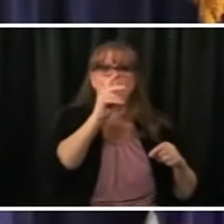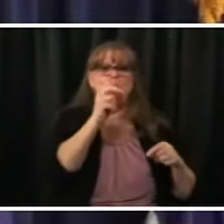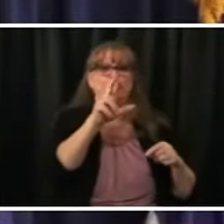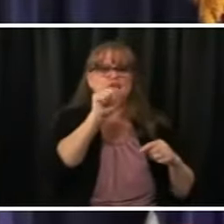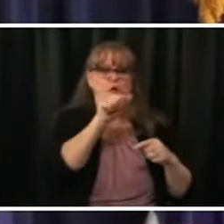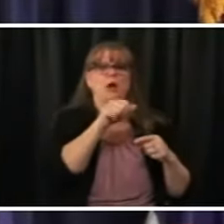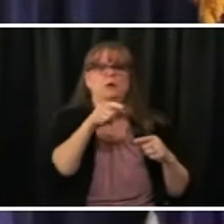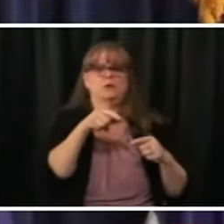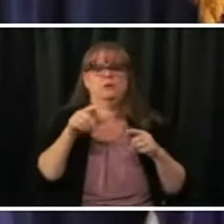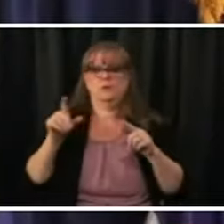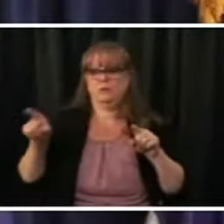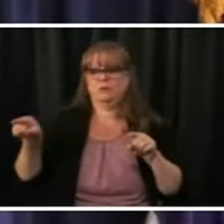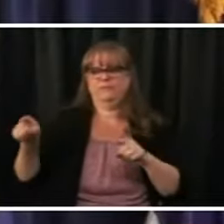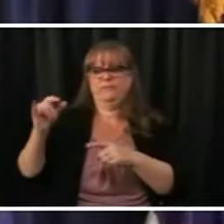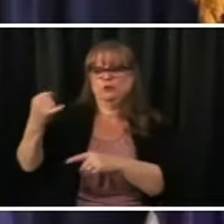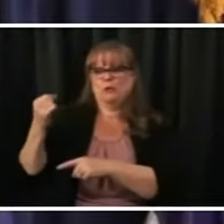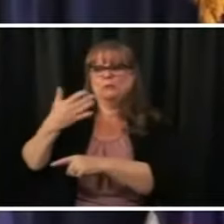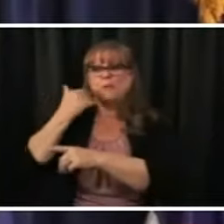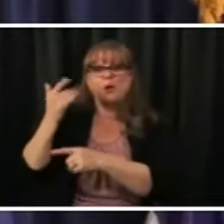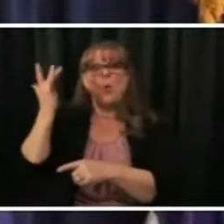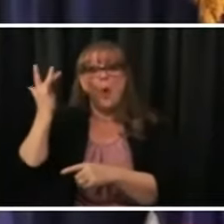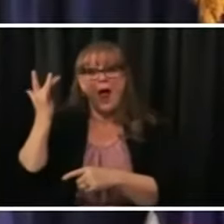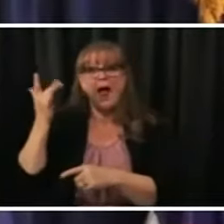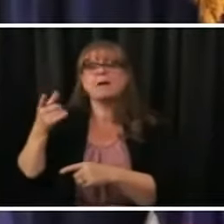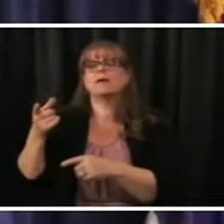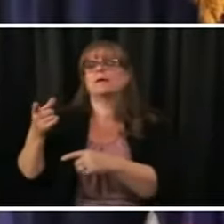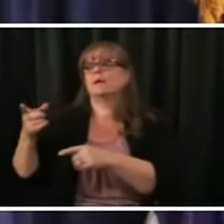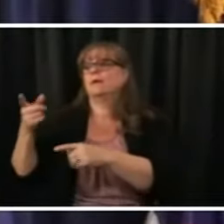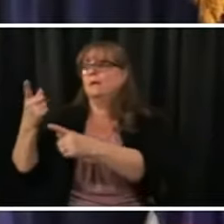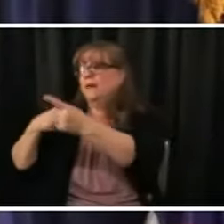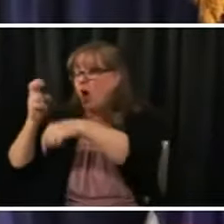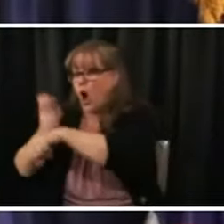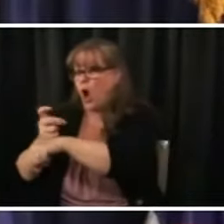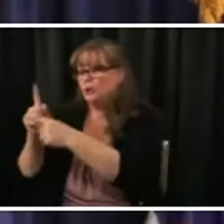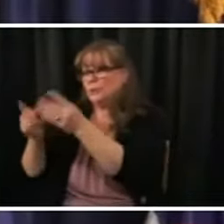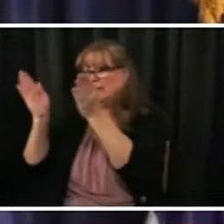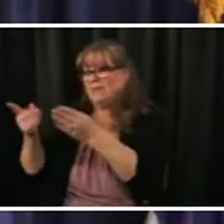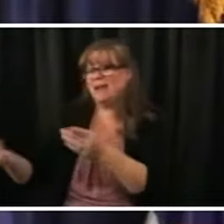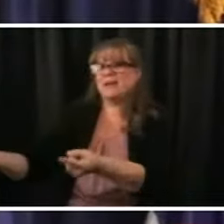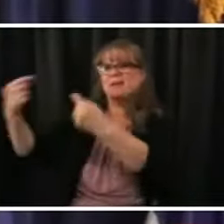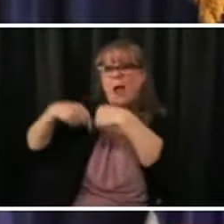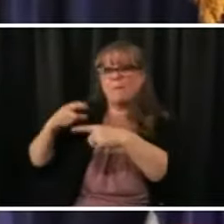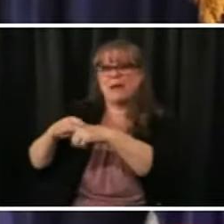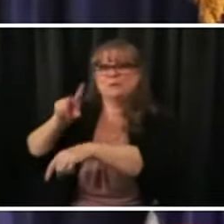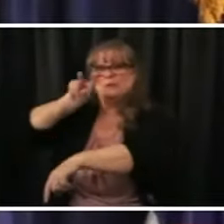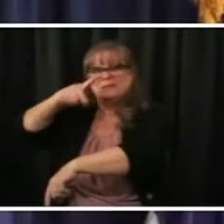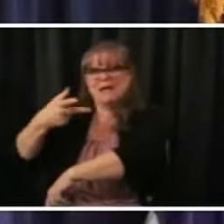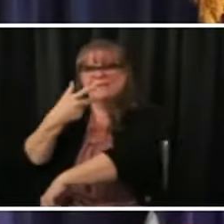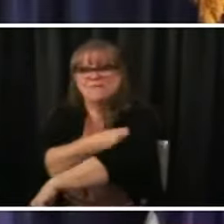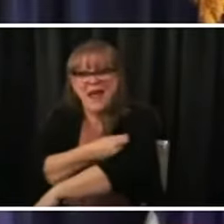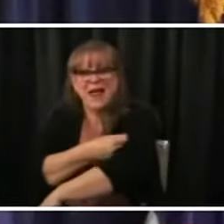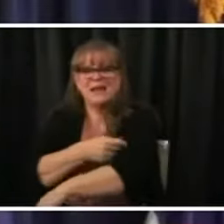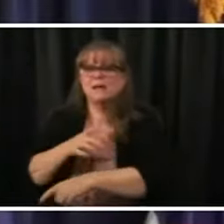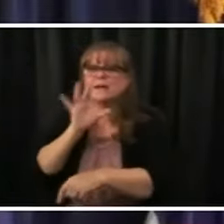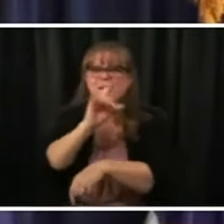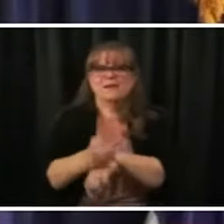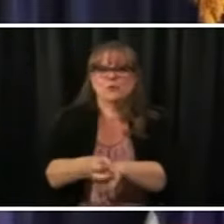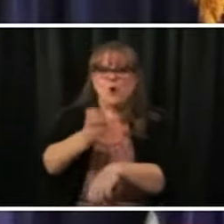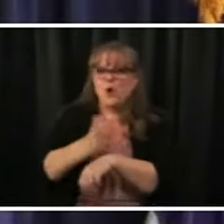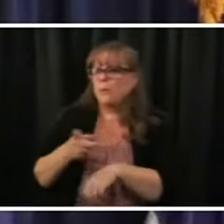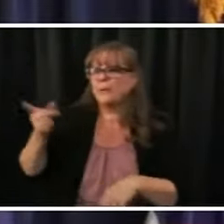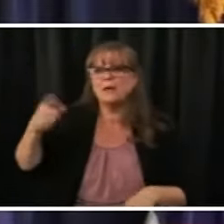weeks later is a problem across the entire population, but is an even greater problem among those who lack a regular address.